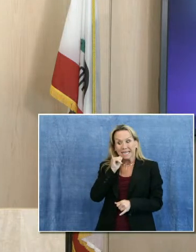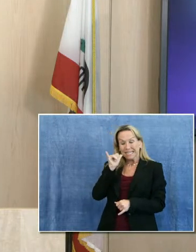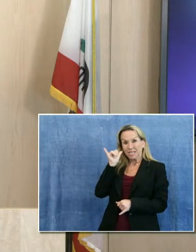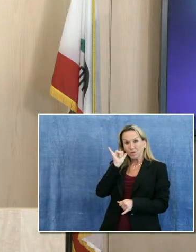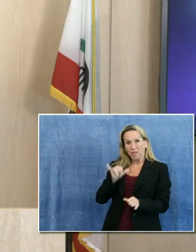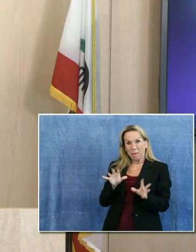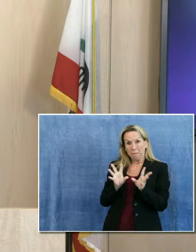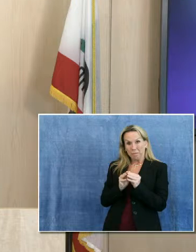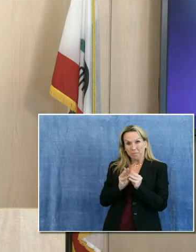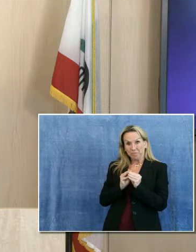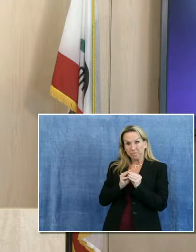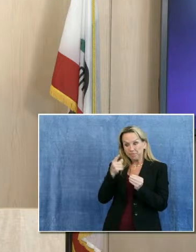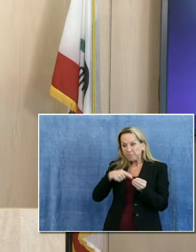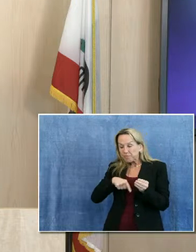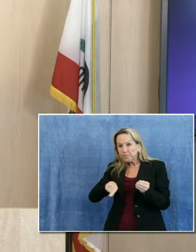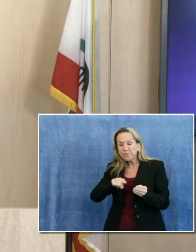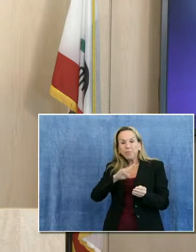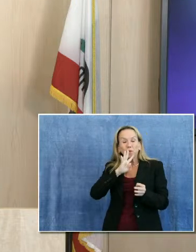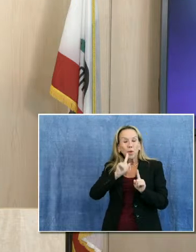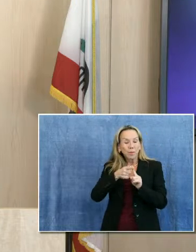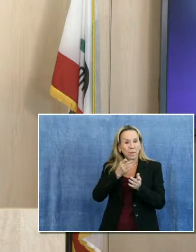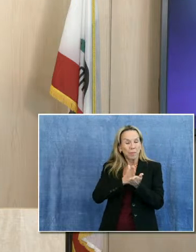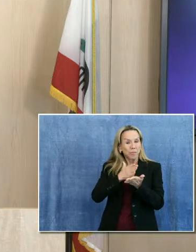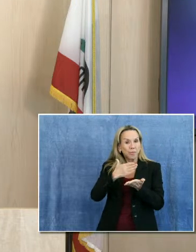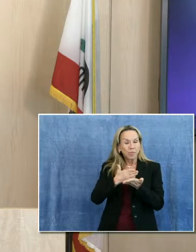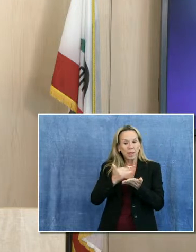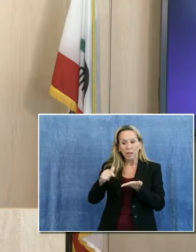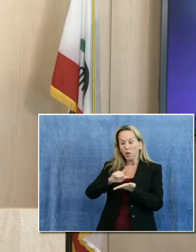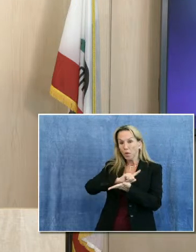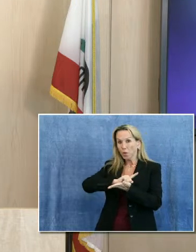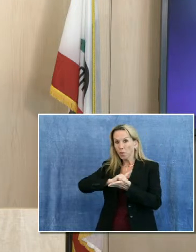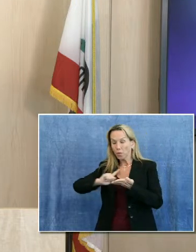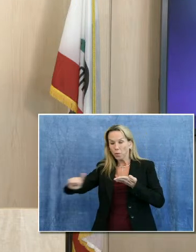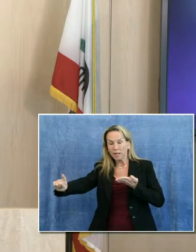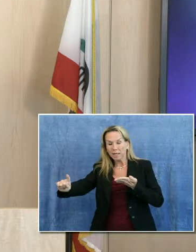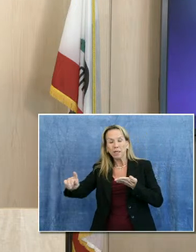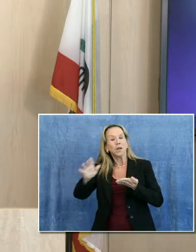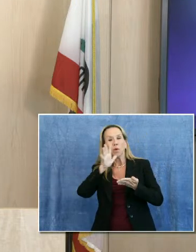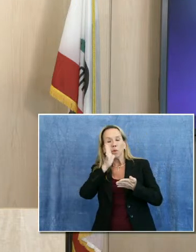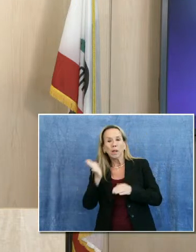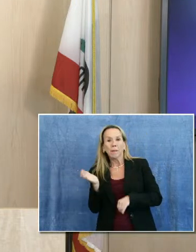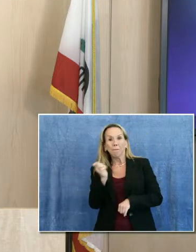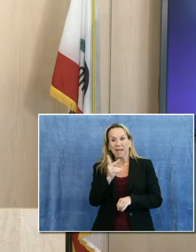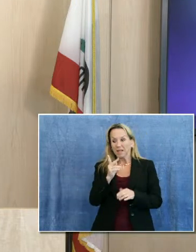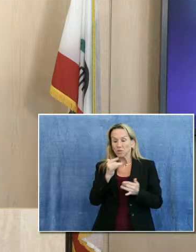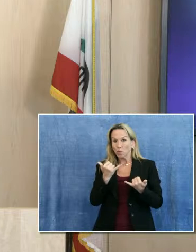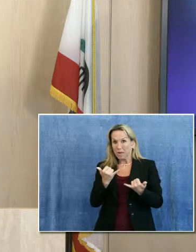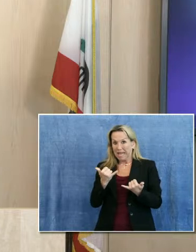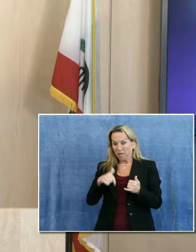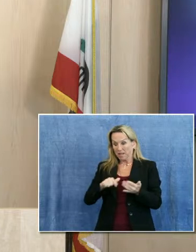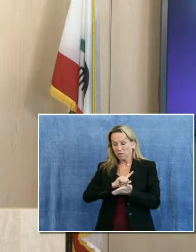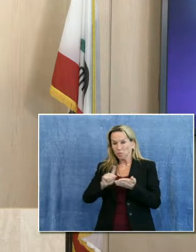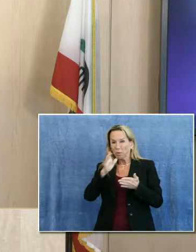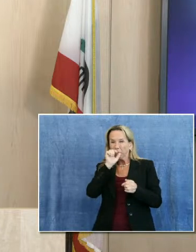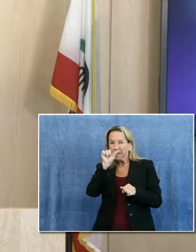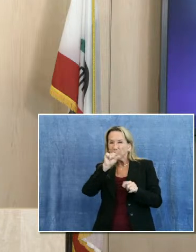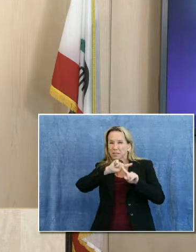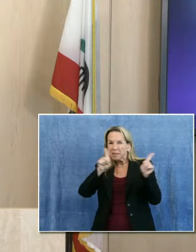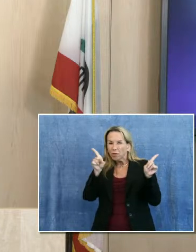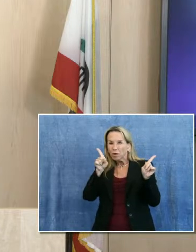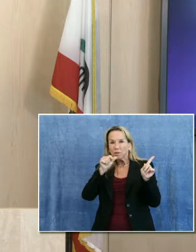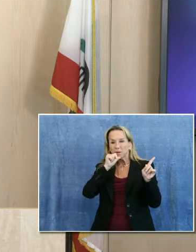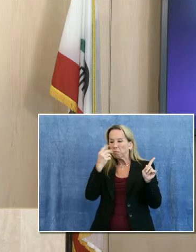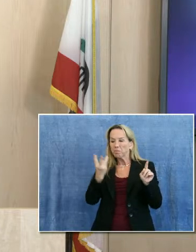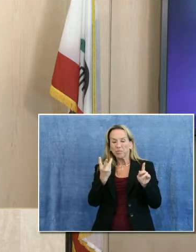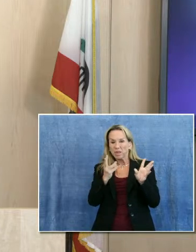yesterday, this week we're going to be holding the briefing today, and then our next one will be on Thursday, not on Wednesday, because